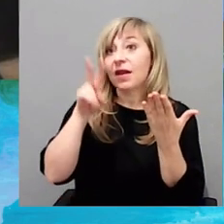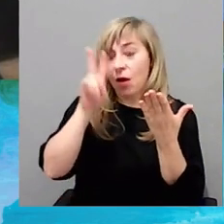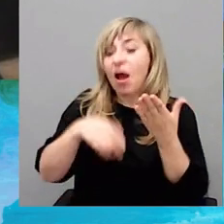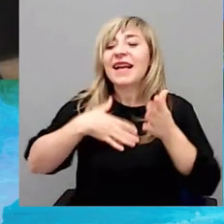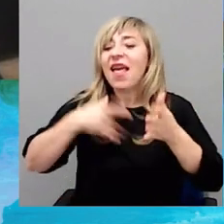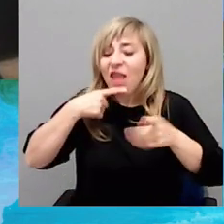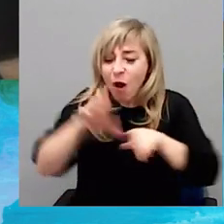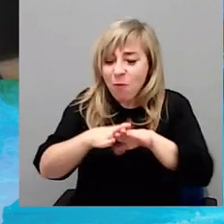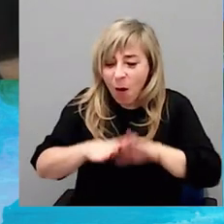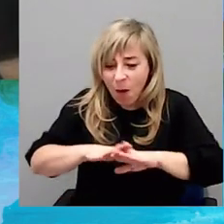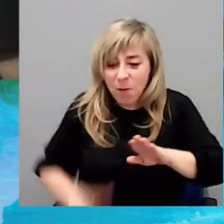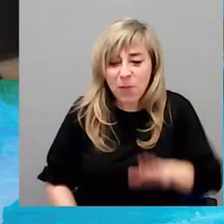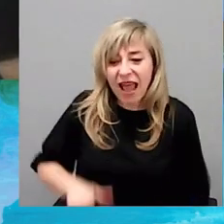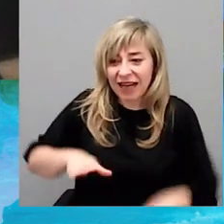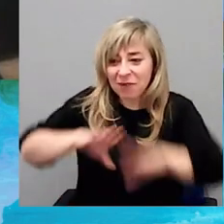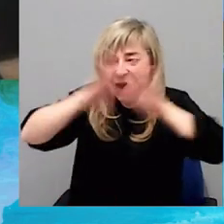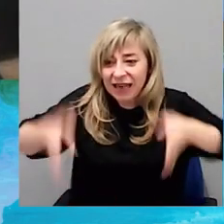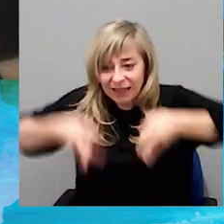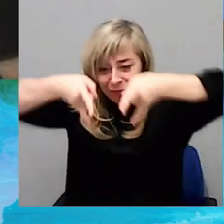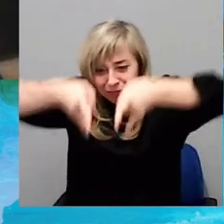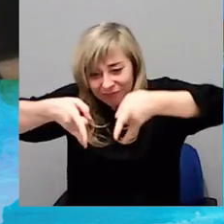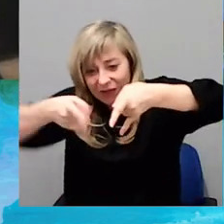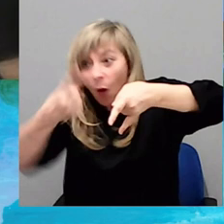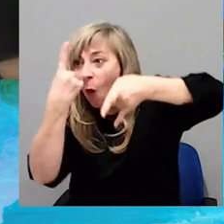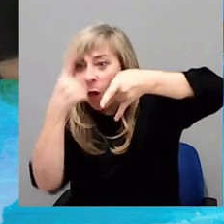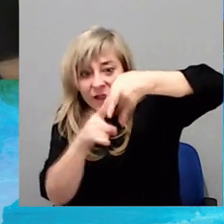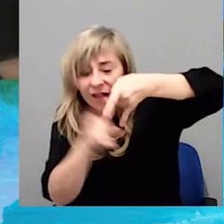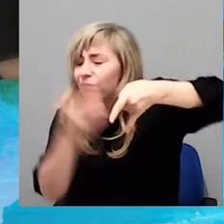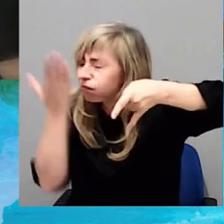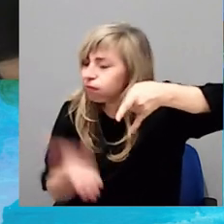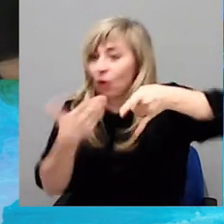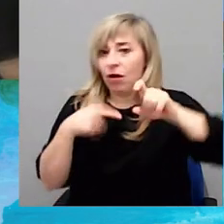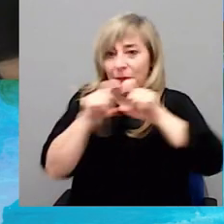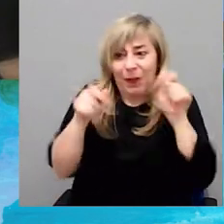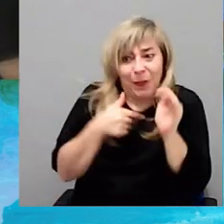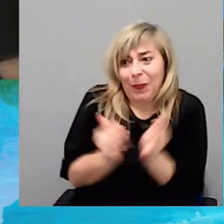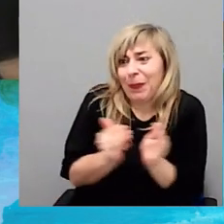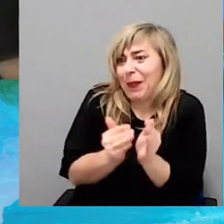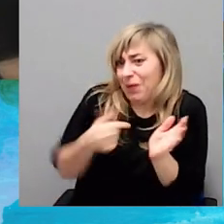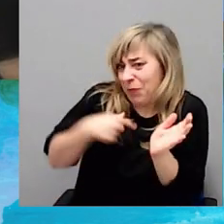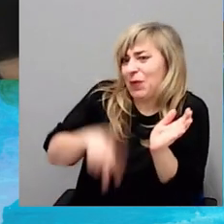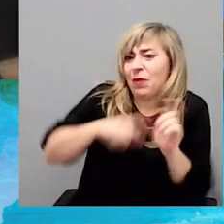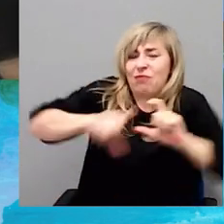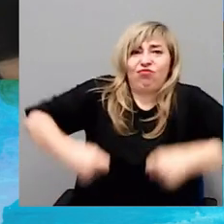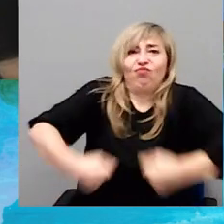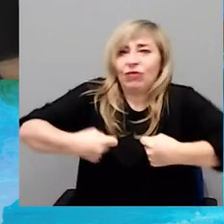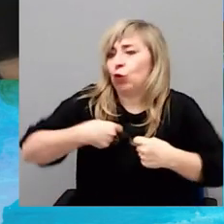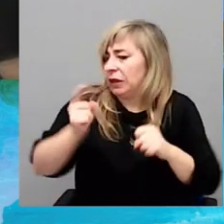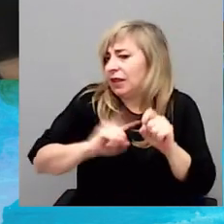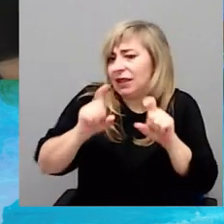Is a very important part of what we do. We are a very small association, so it's very difficult for